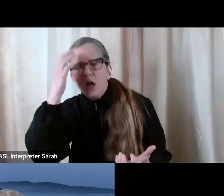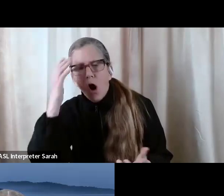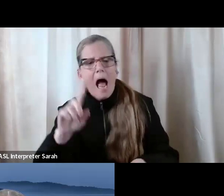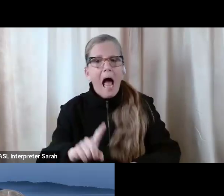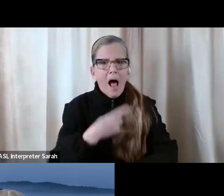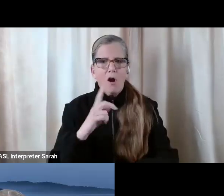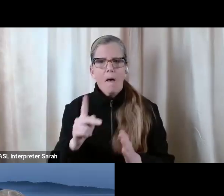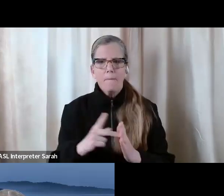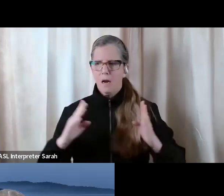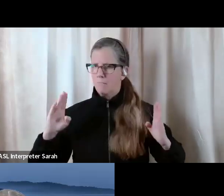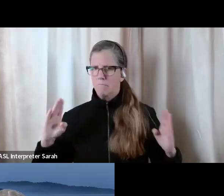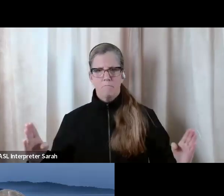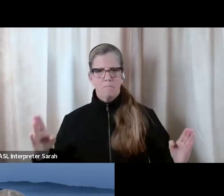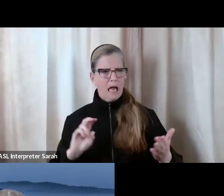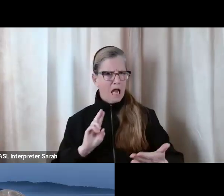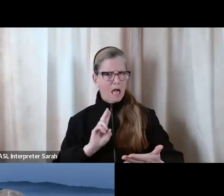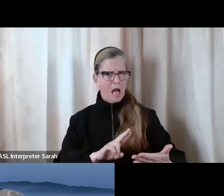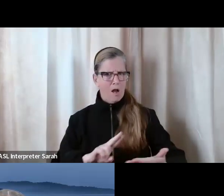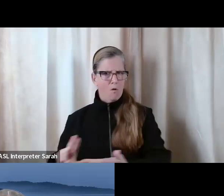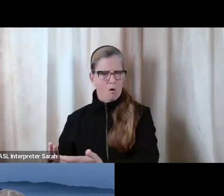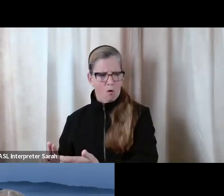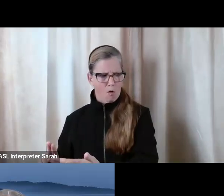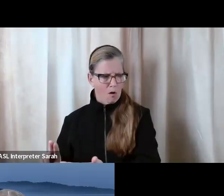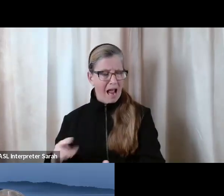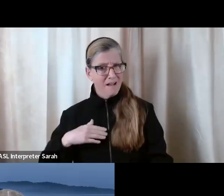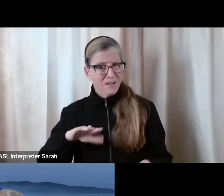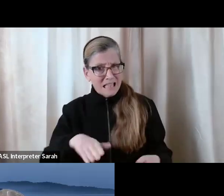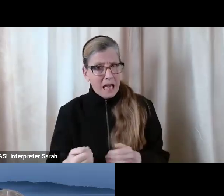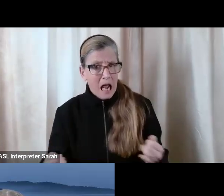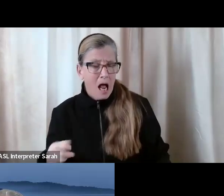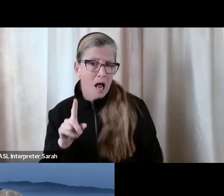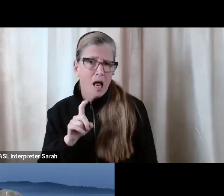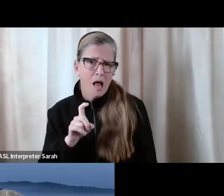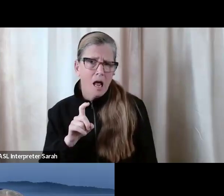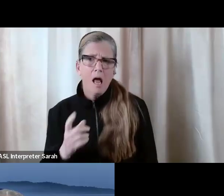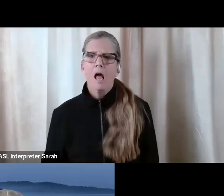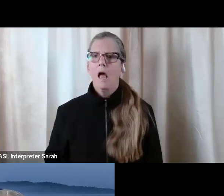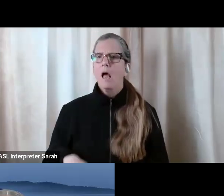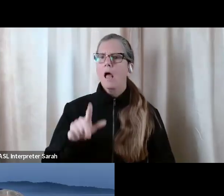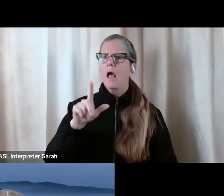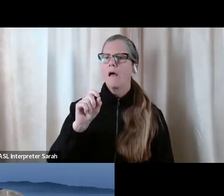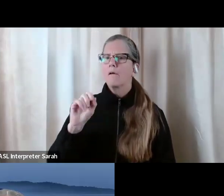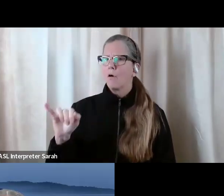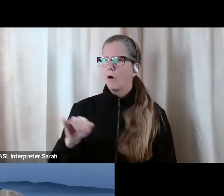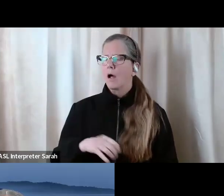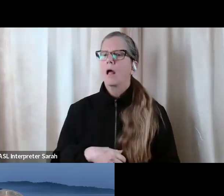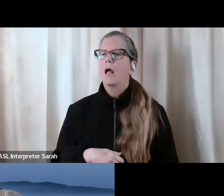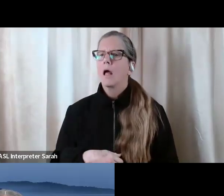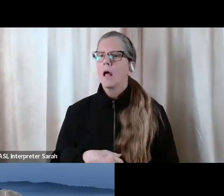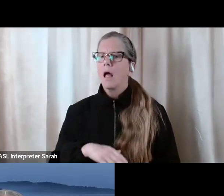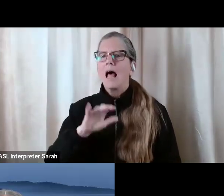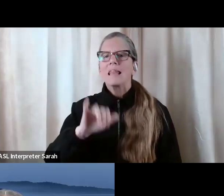it rolling? Is it in perpetuity, or was there a deadline? So the advice letter is